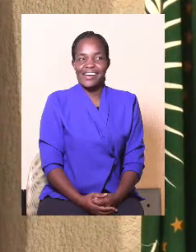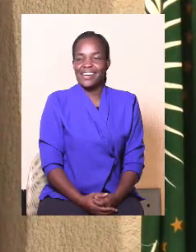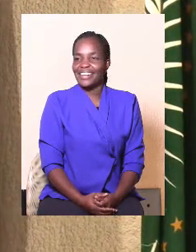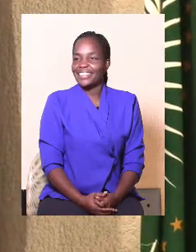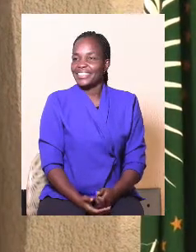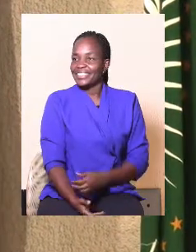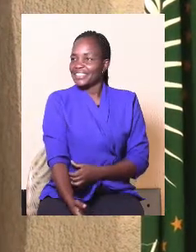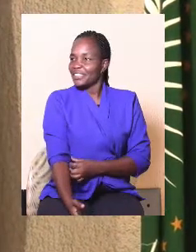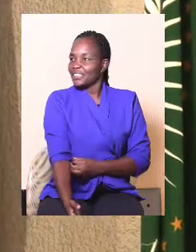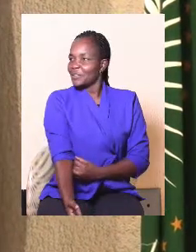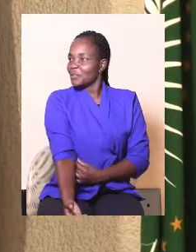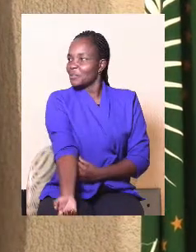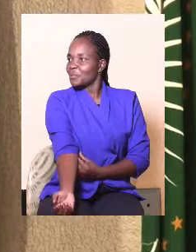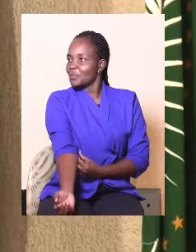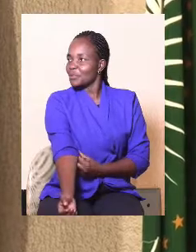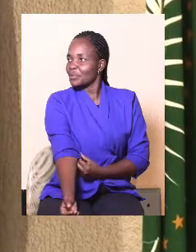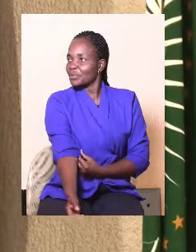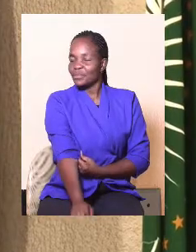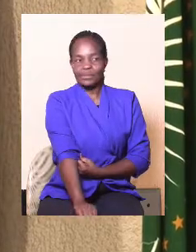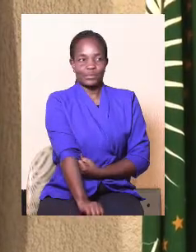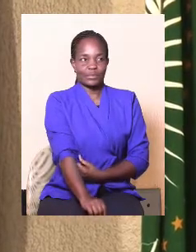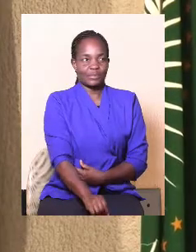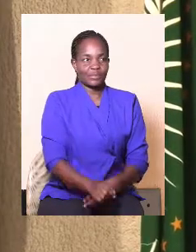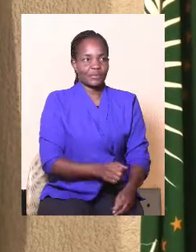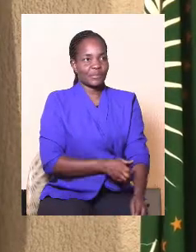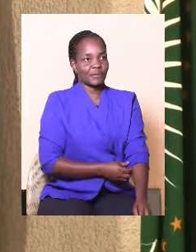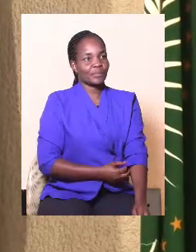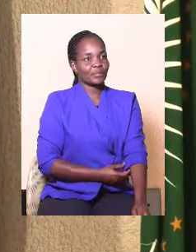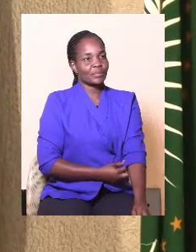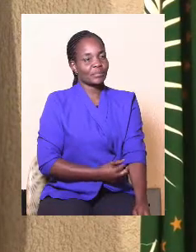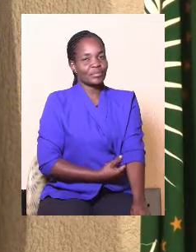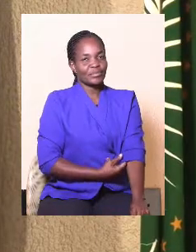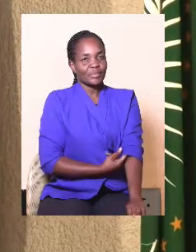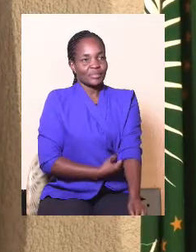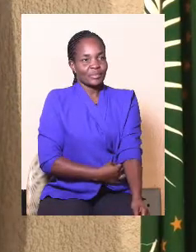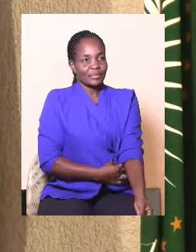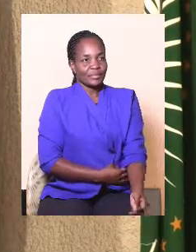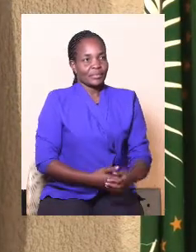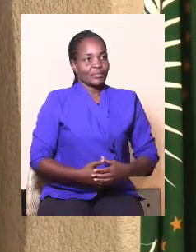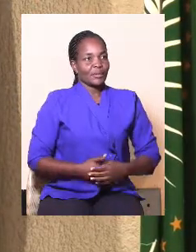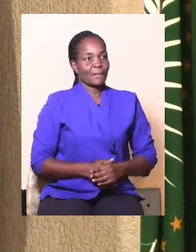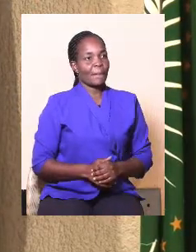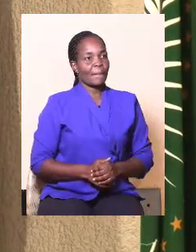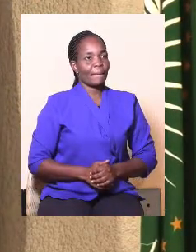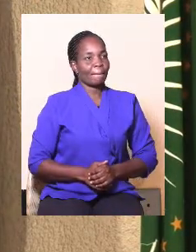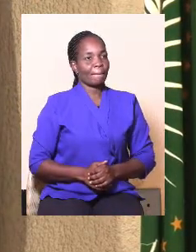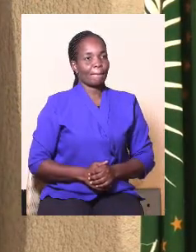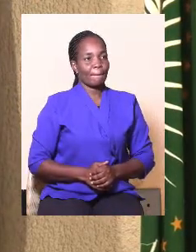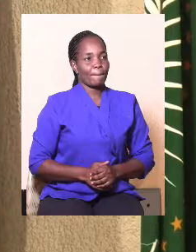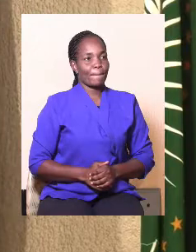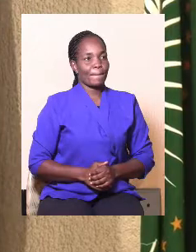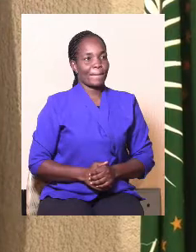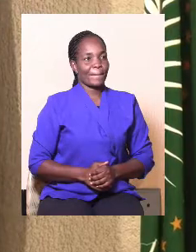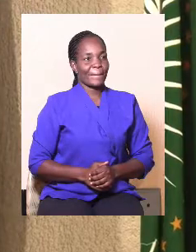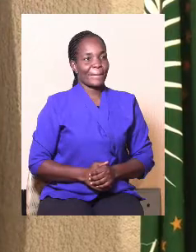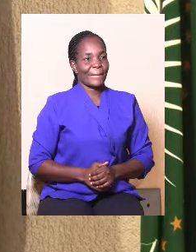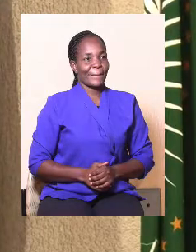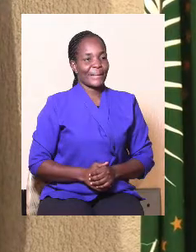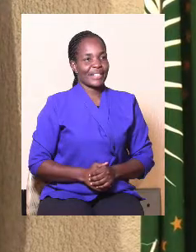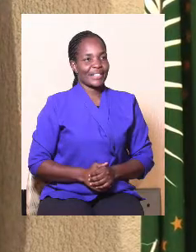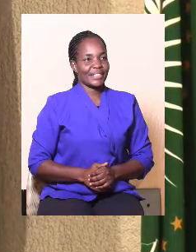now. But before that, sir, before asking, perhaps I could just ask you Comrade Minister, and we are joined by your ED, Ms.